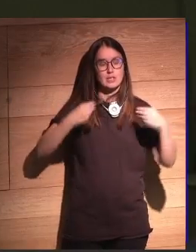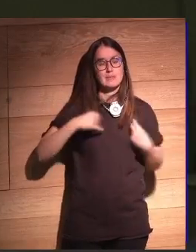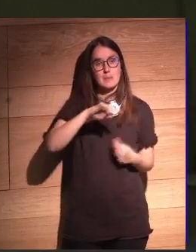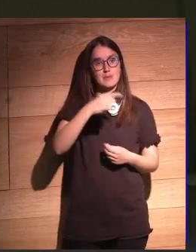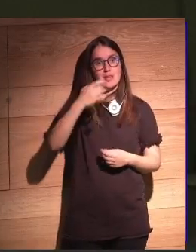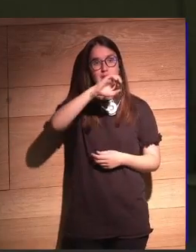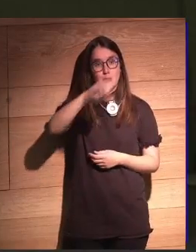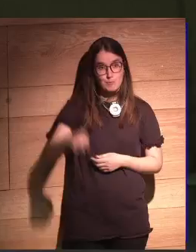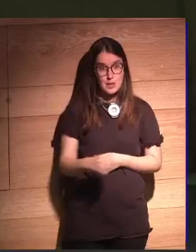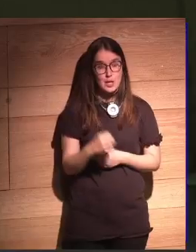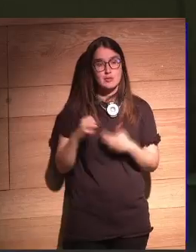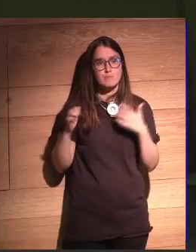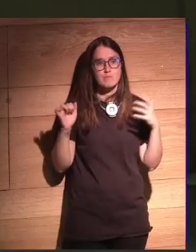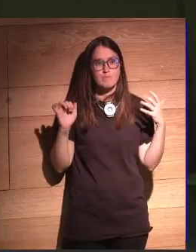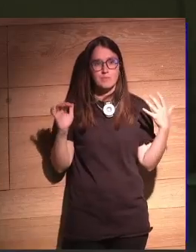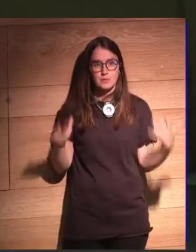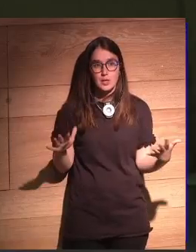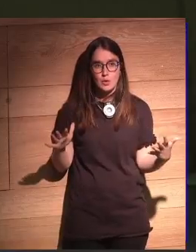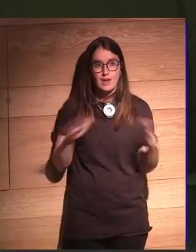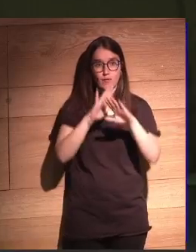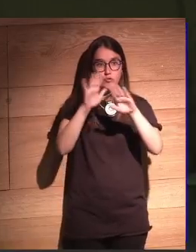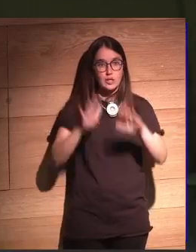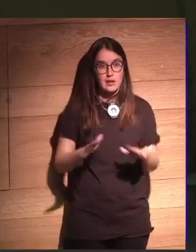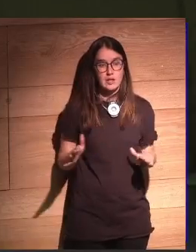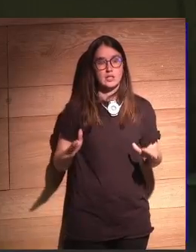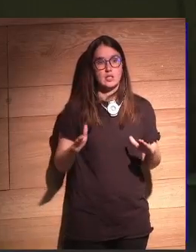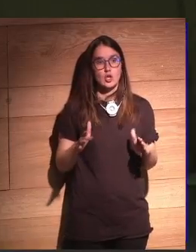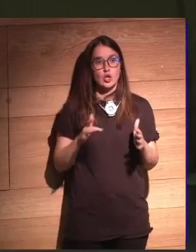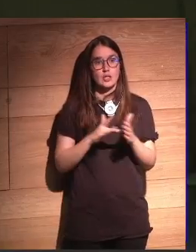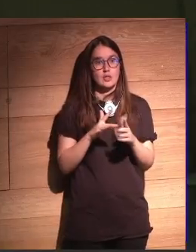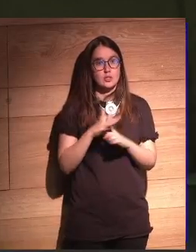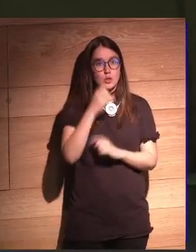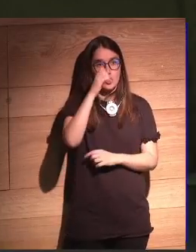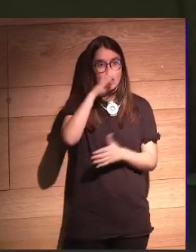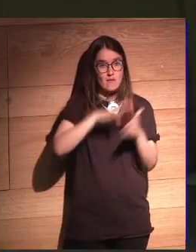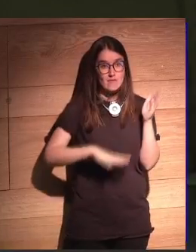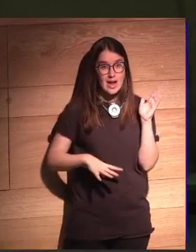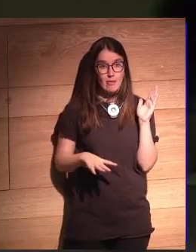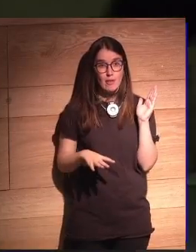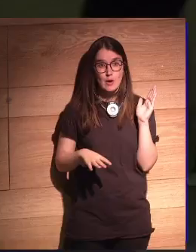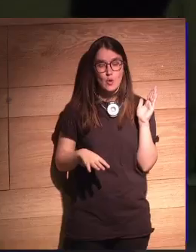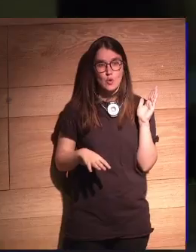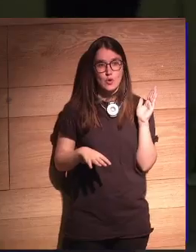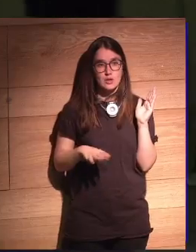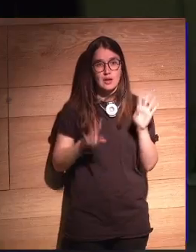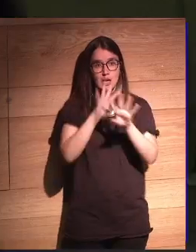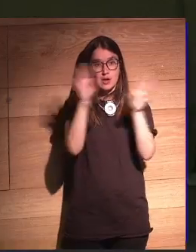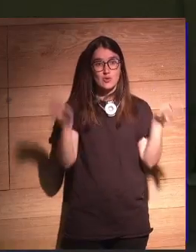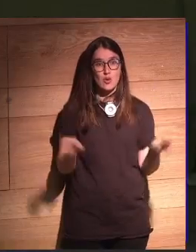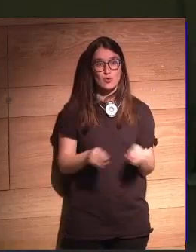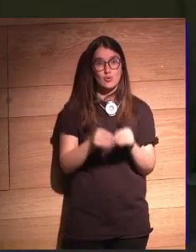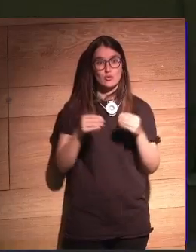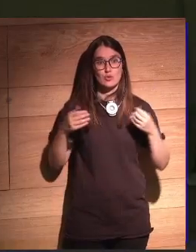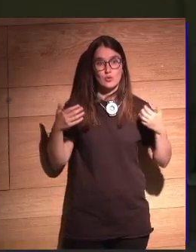I have talked a lot about the empty houses, but after what happens in Barcelona,